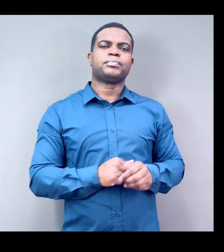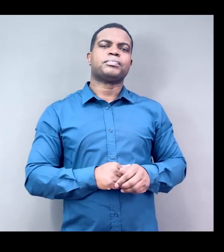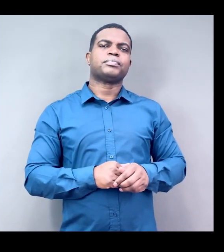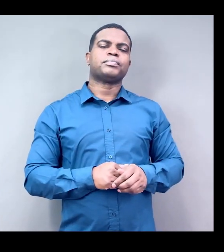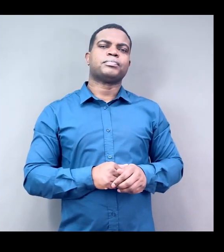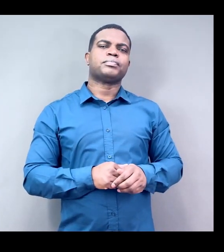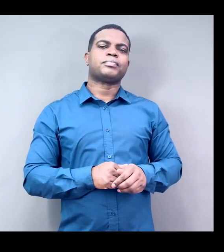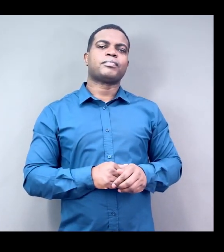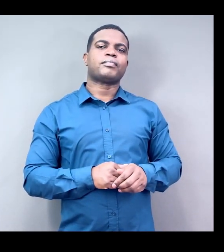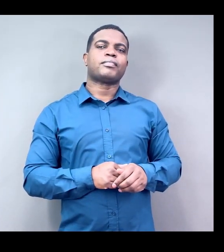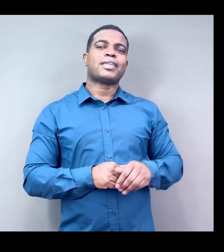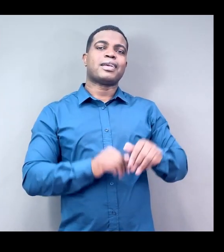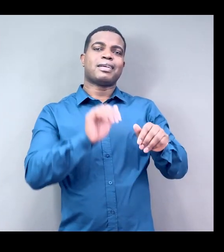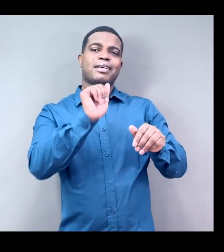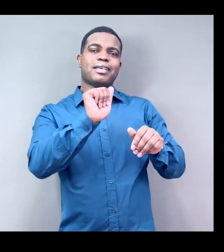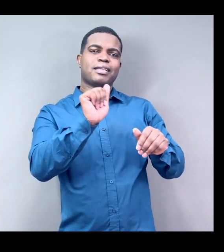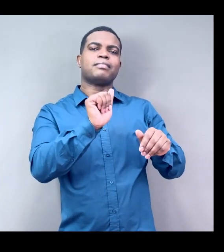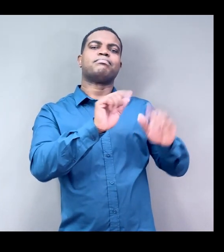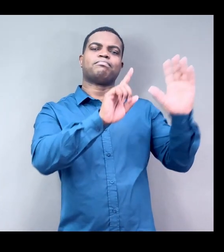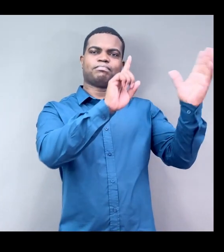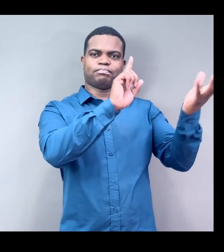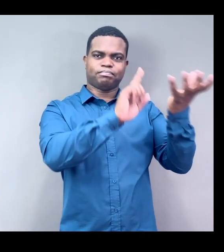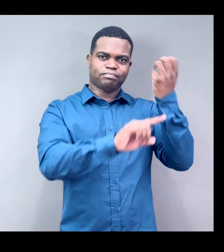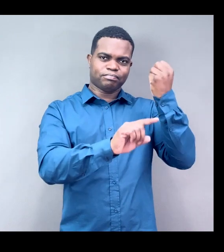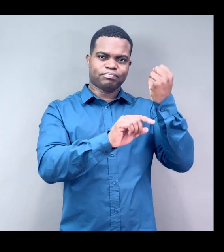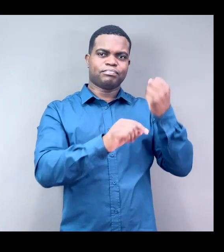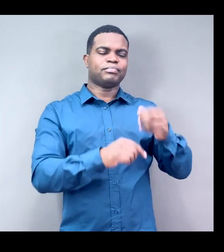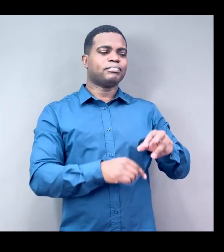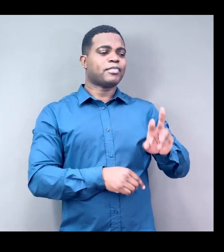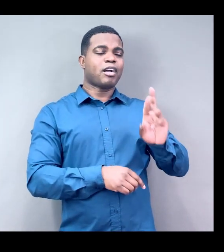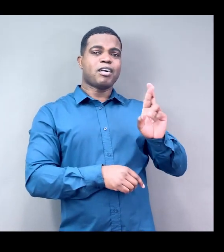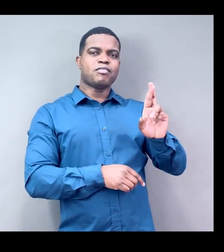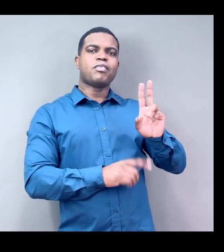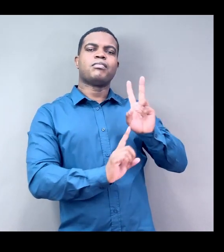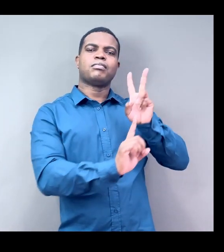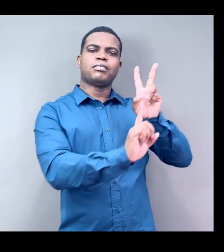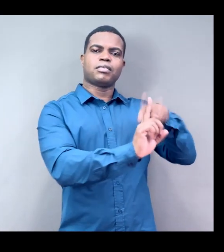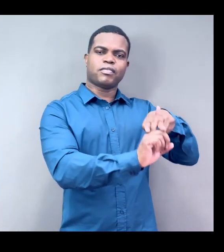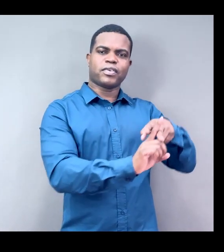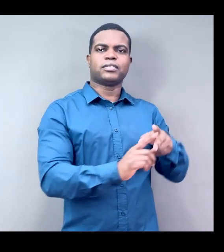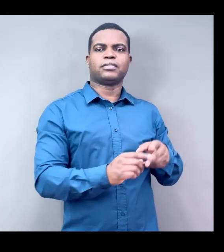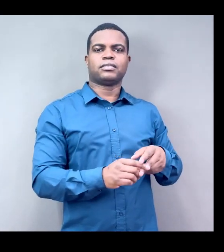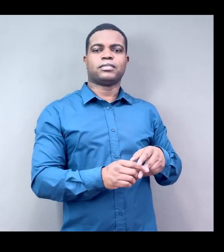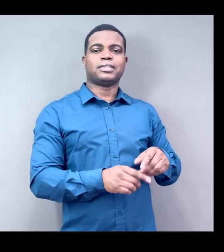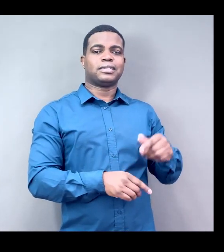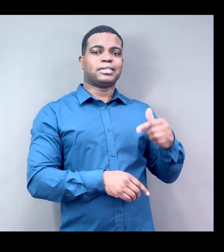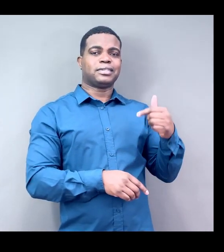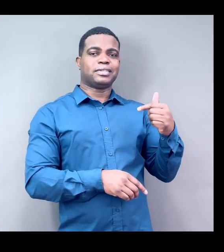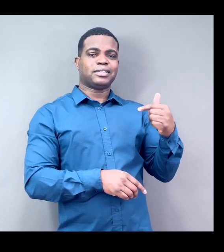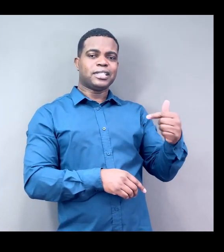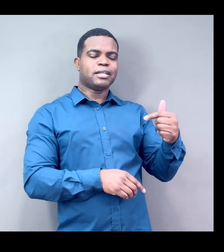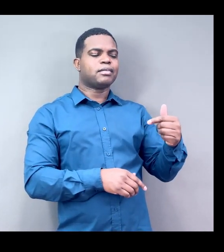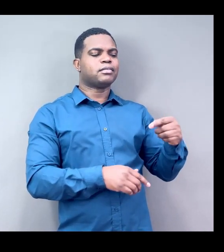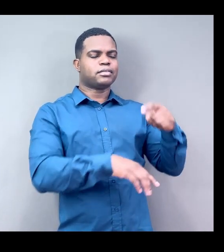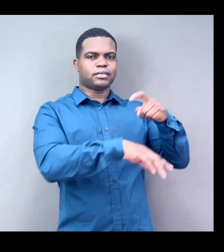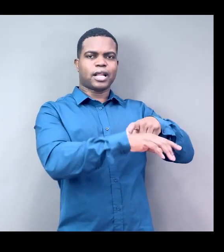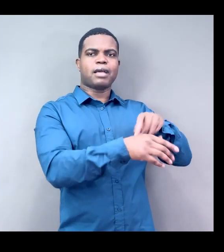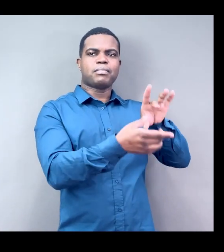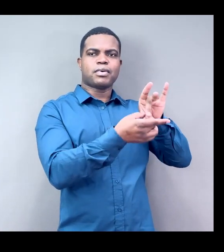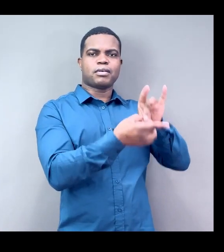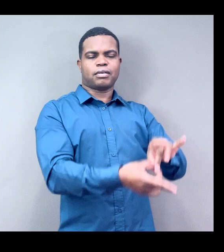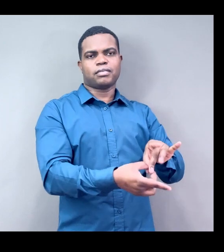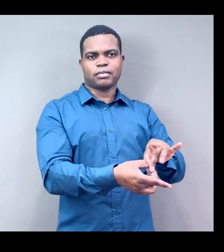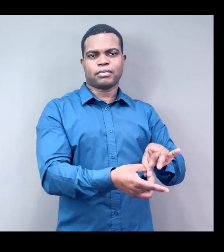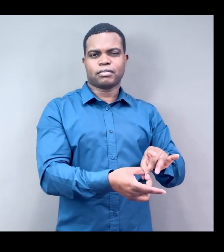for specific, measurable, achievable, relevant, and